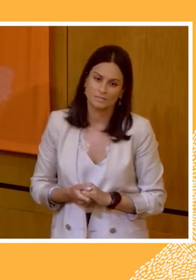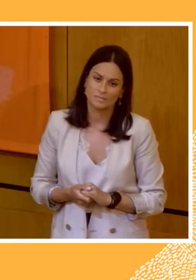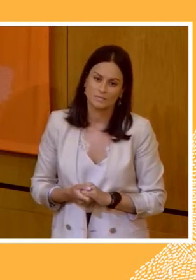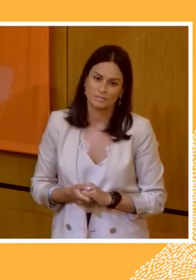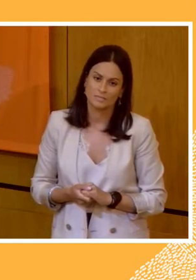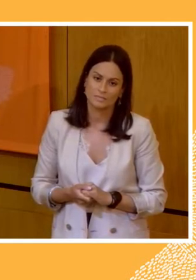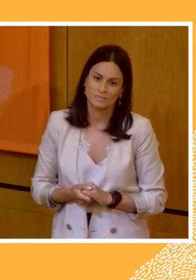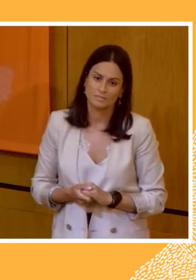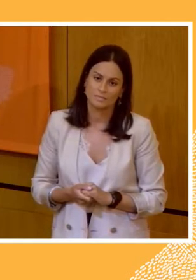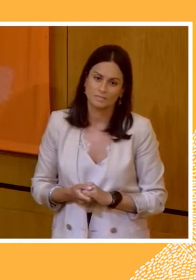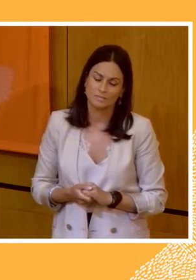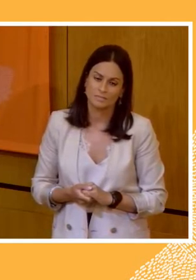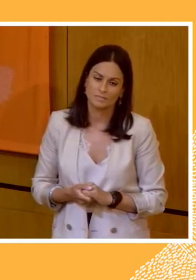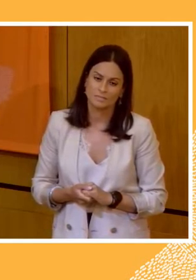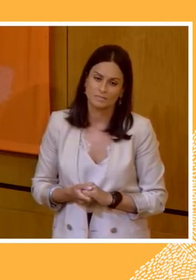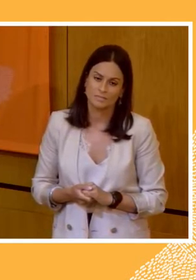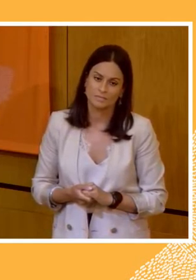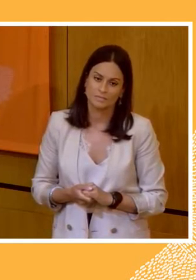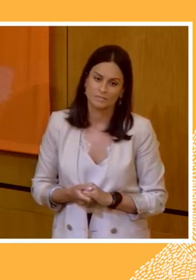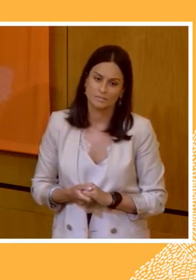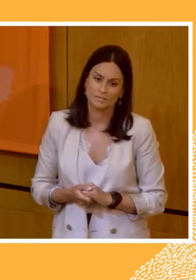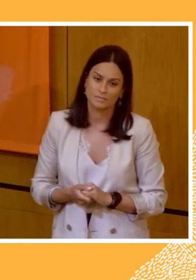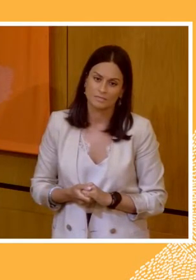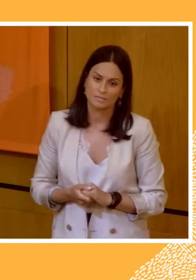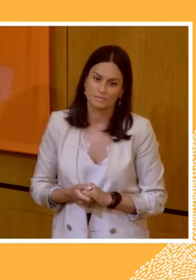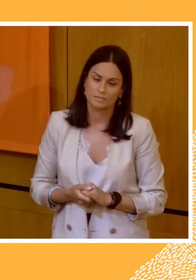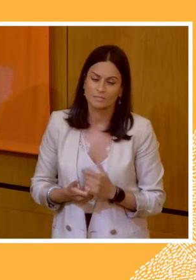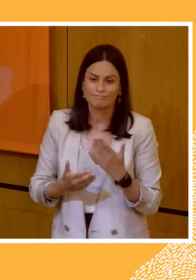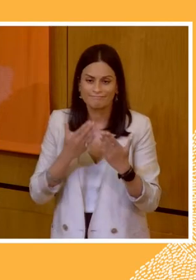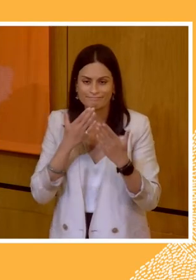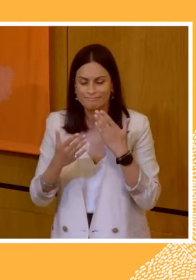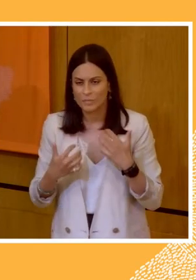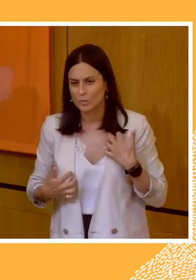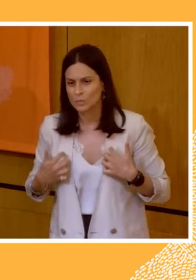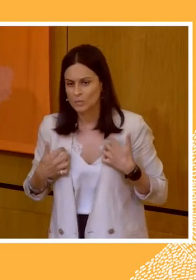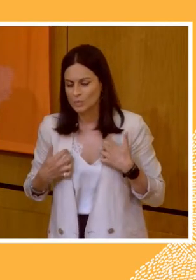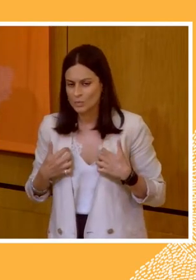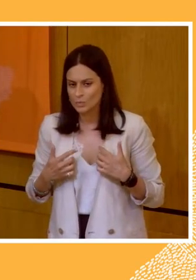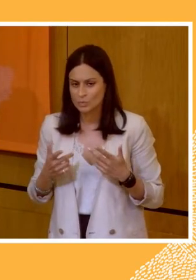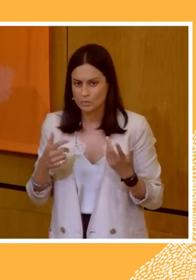Yeah, thank you very much for the talk. That was really interesting.